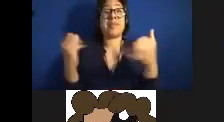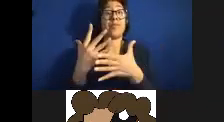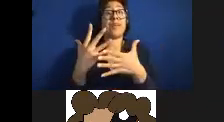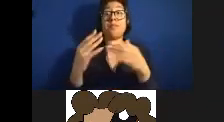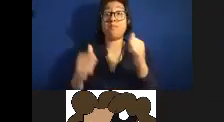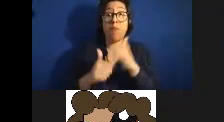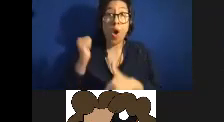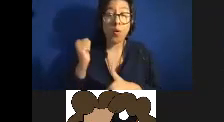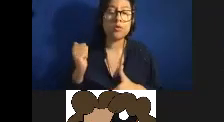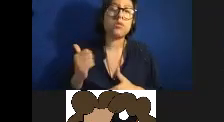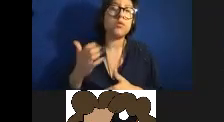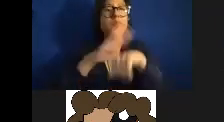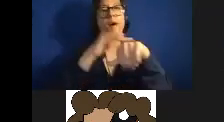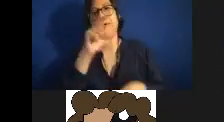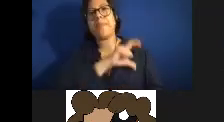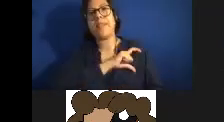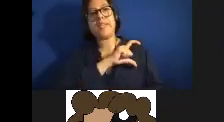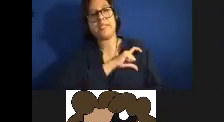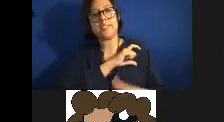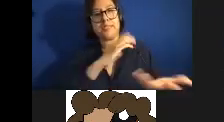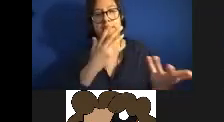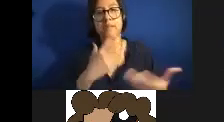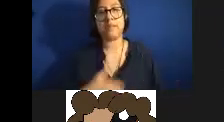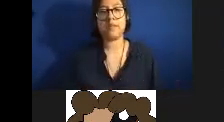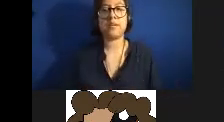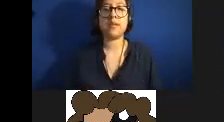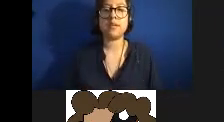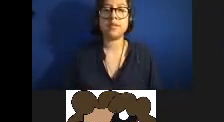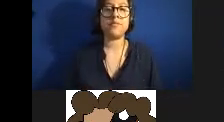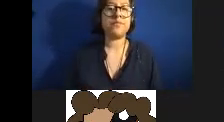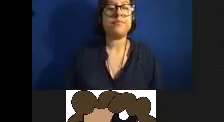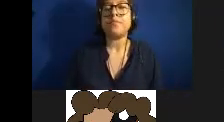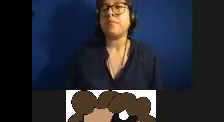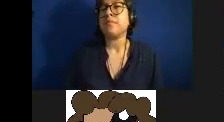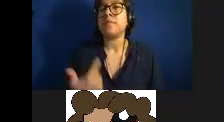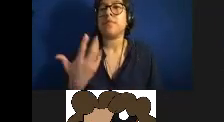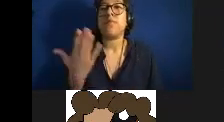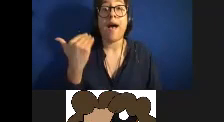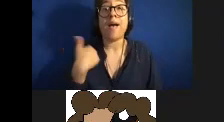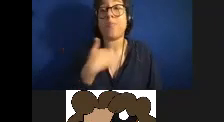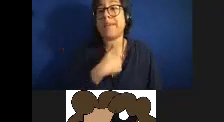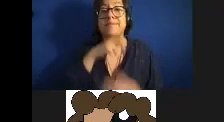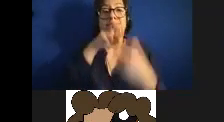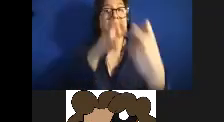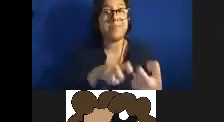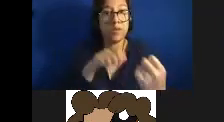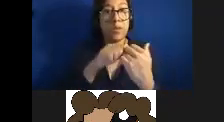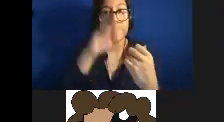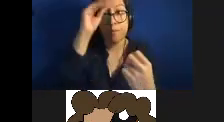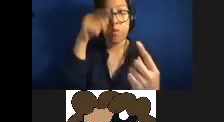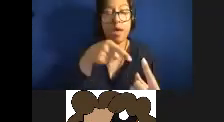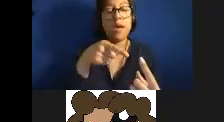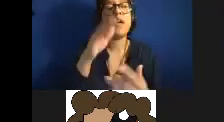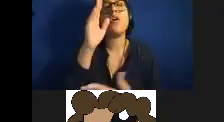having the police involved. And it's because, like, and it's because we didn't sit down and have a conversation. Never was I asked, what do